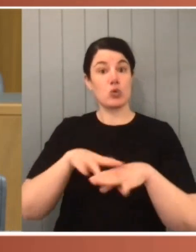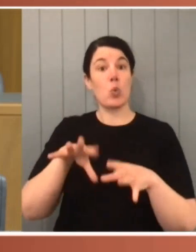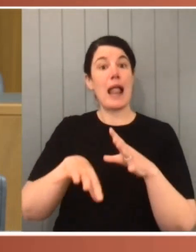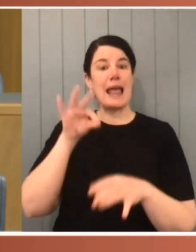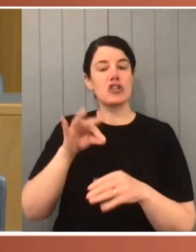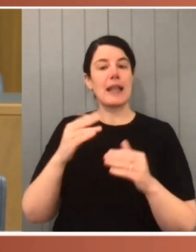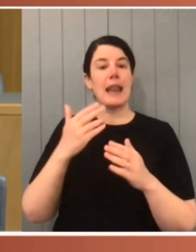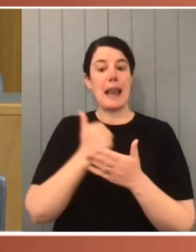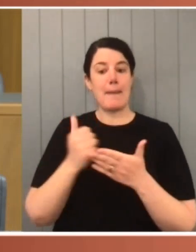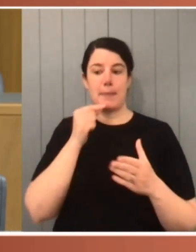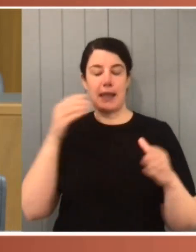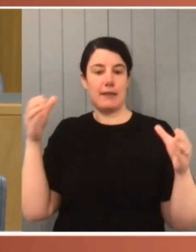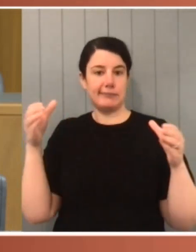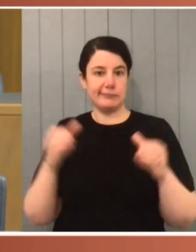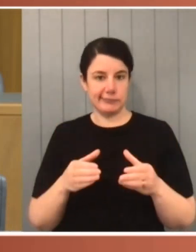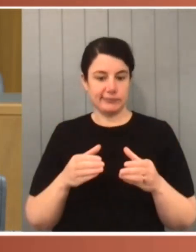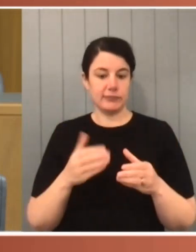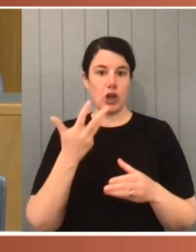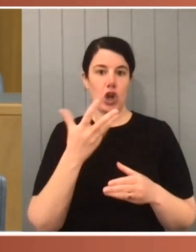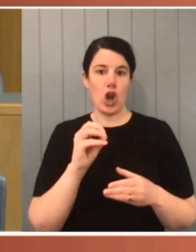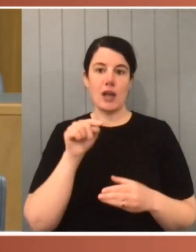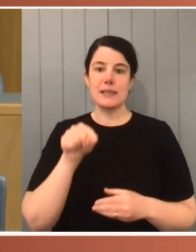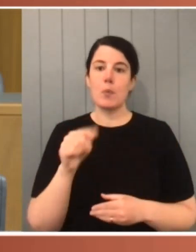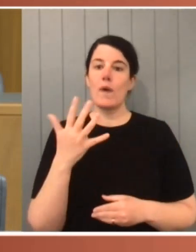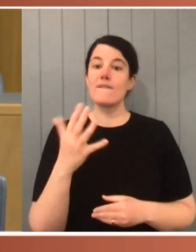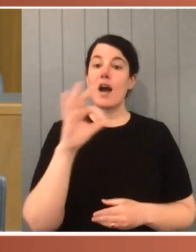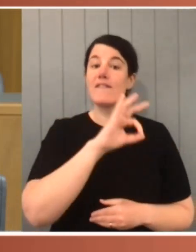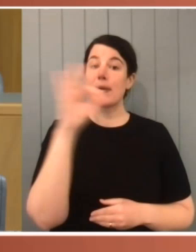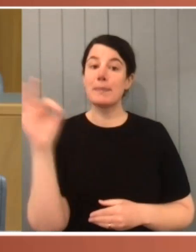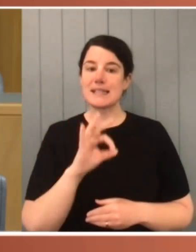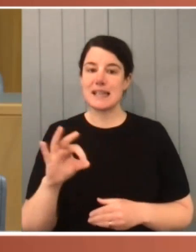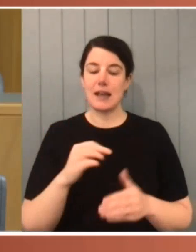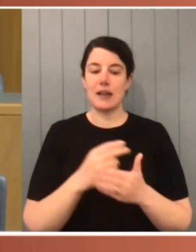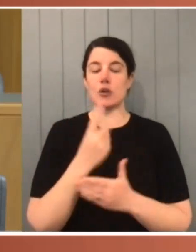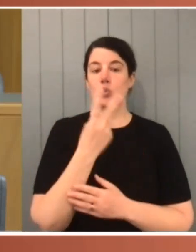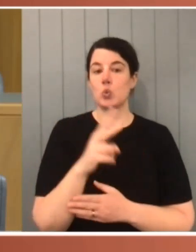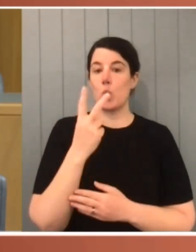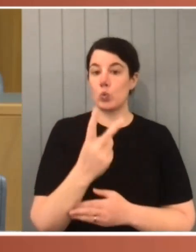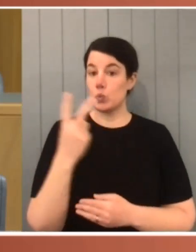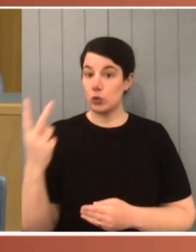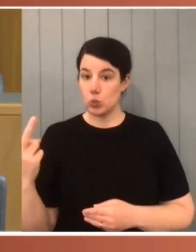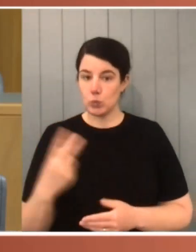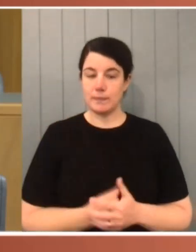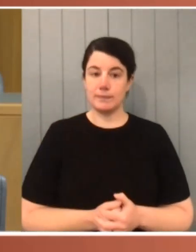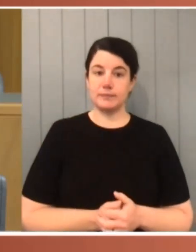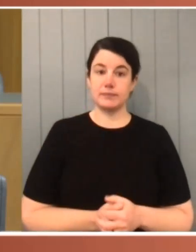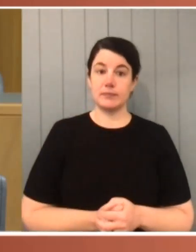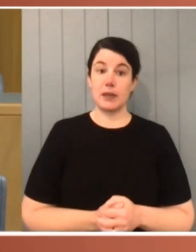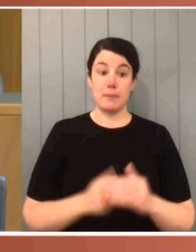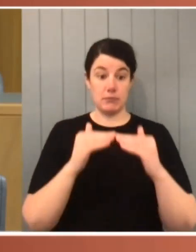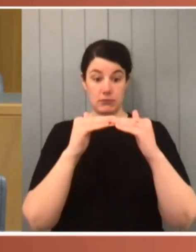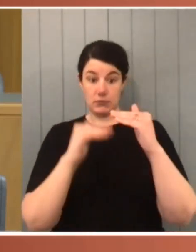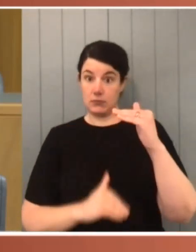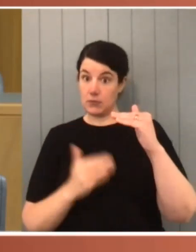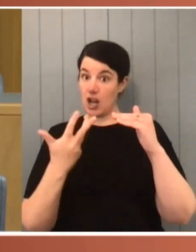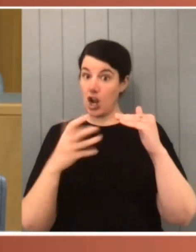hit a low of 90.5% in 2022. It has never fallen below